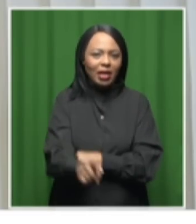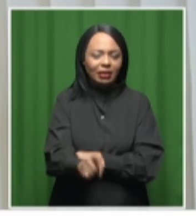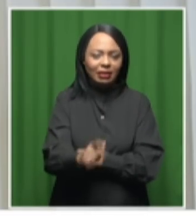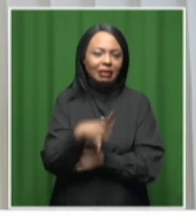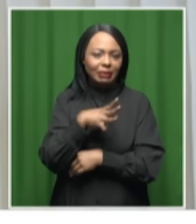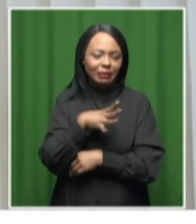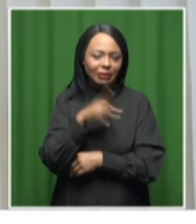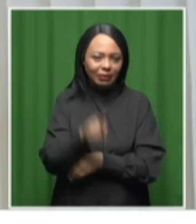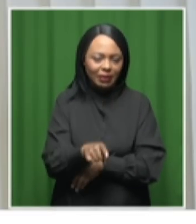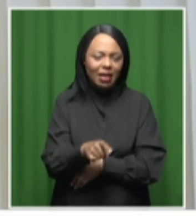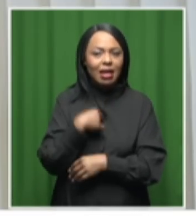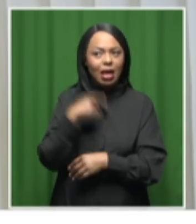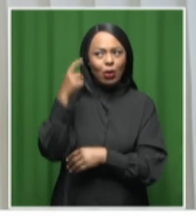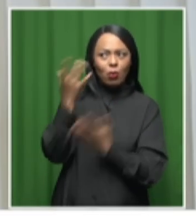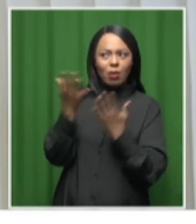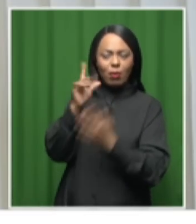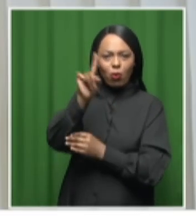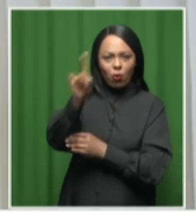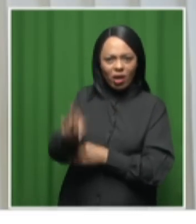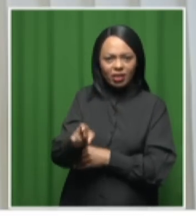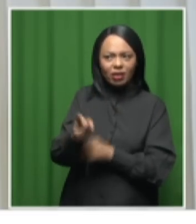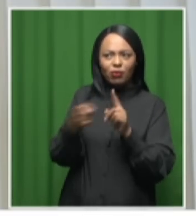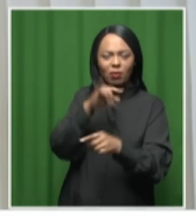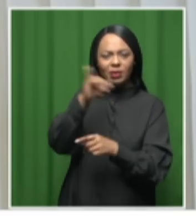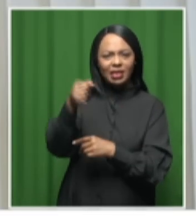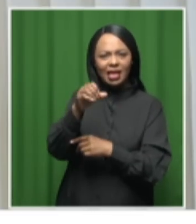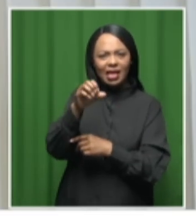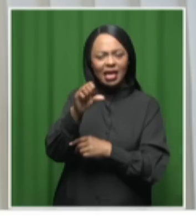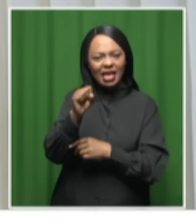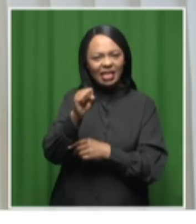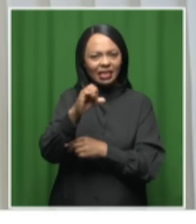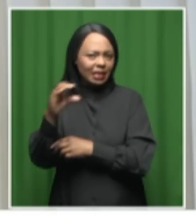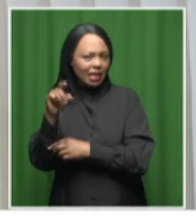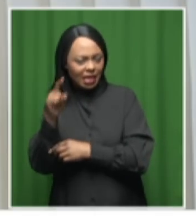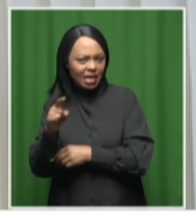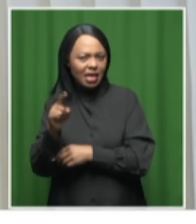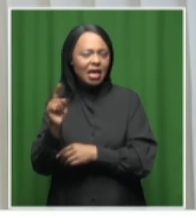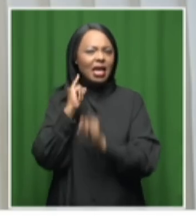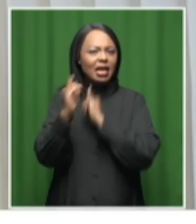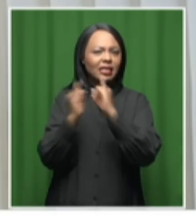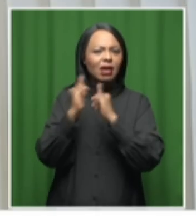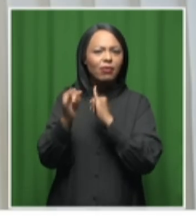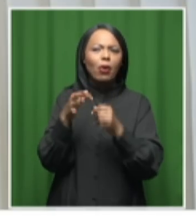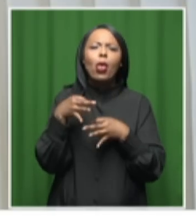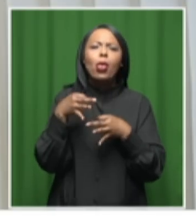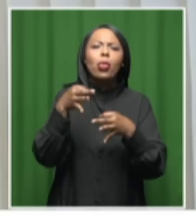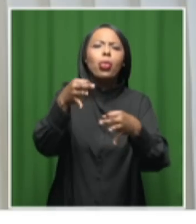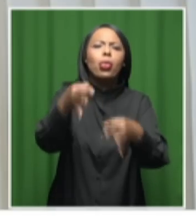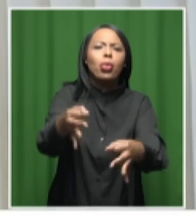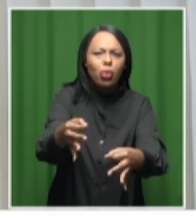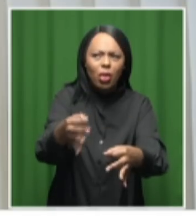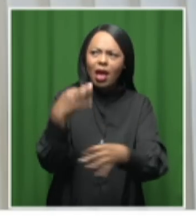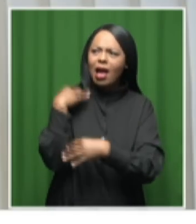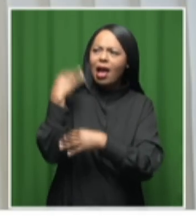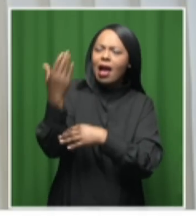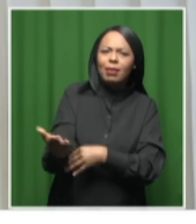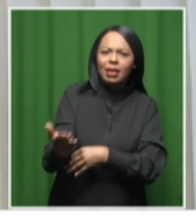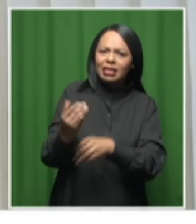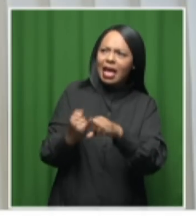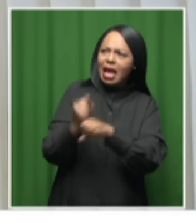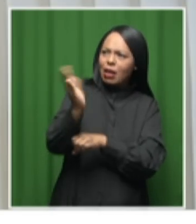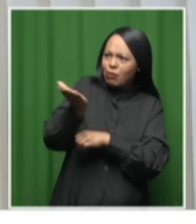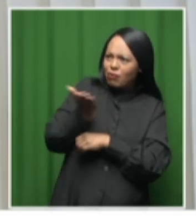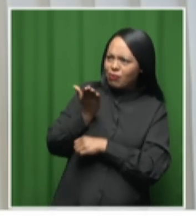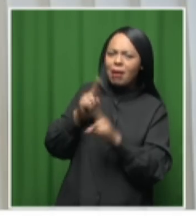have been one of the questions would have been asked in the JSC interviews, for example, of saying what causes the delays in which applications would be made much earlier.